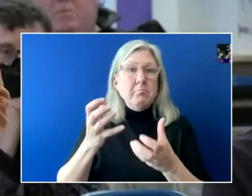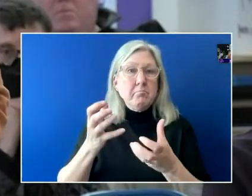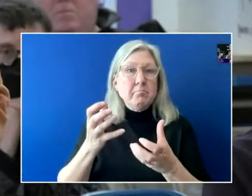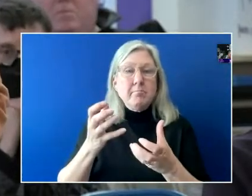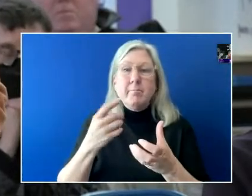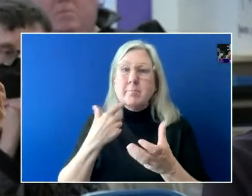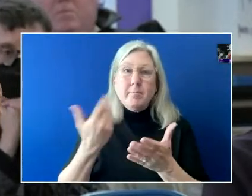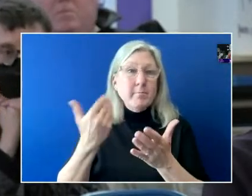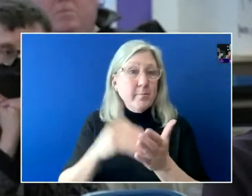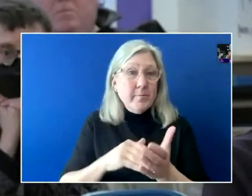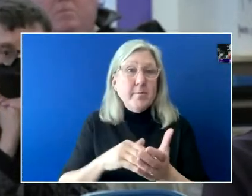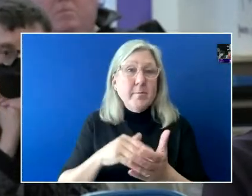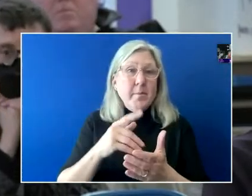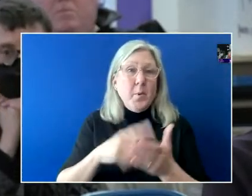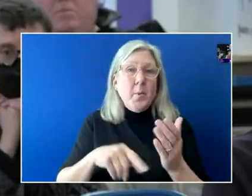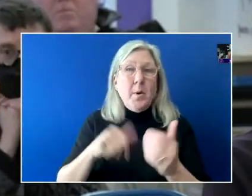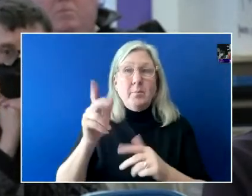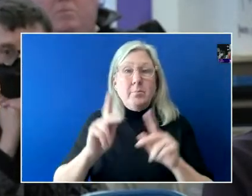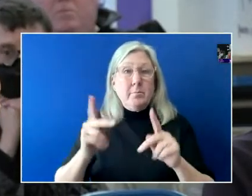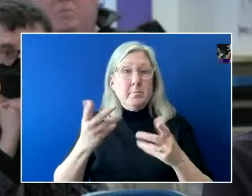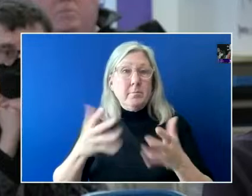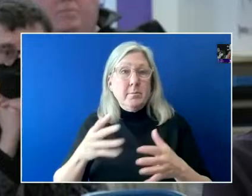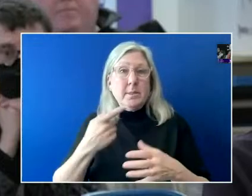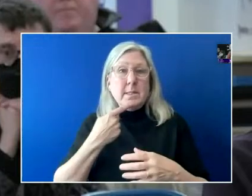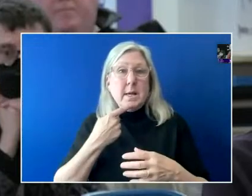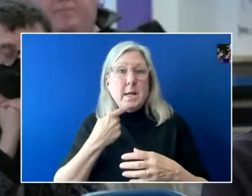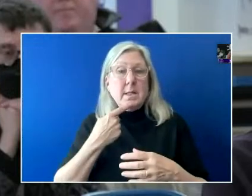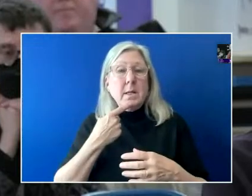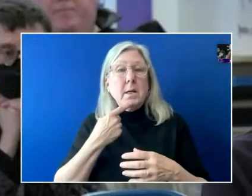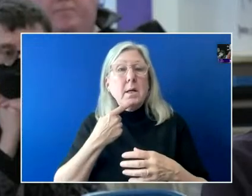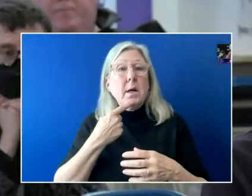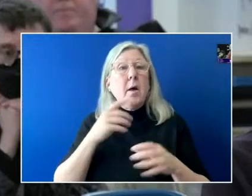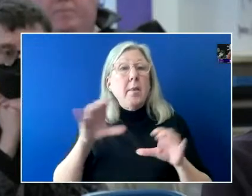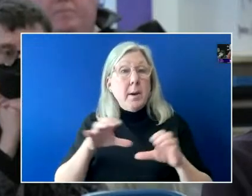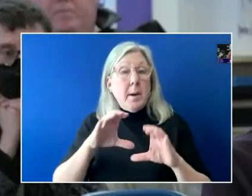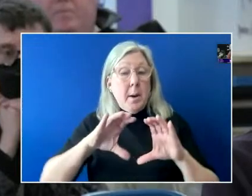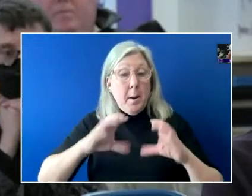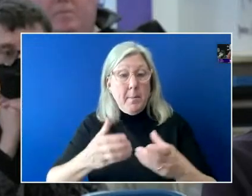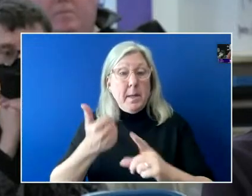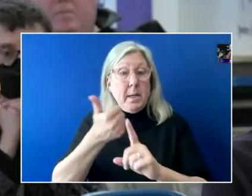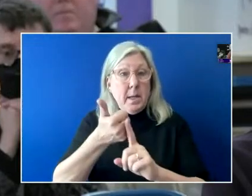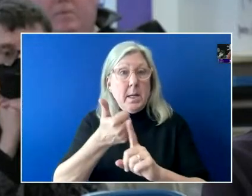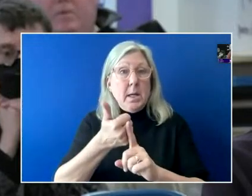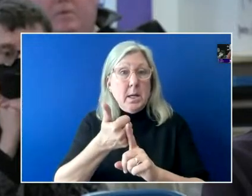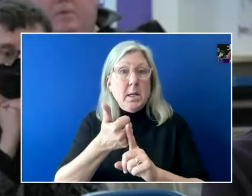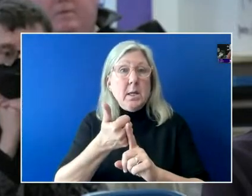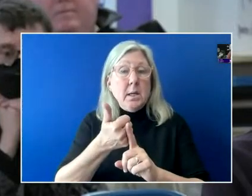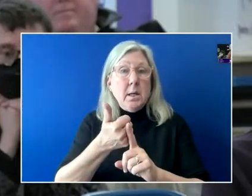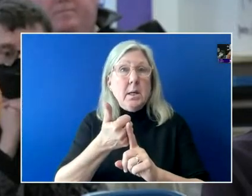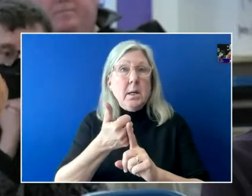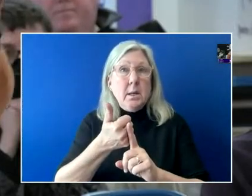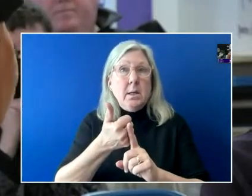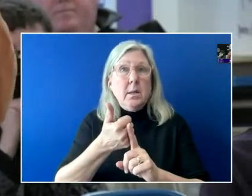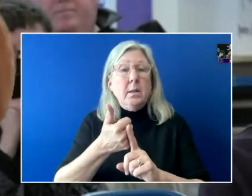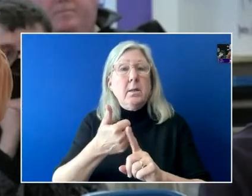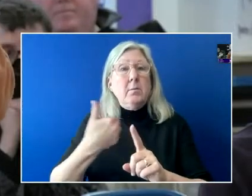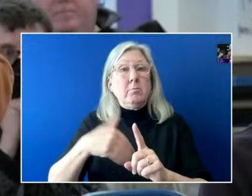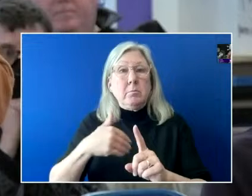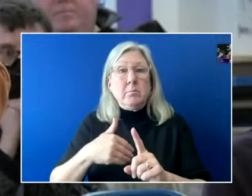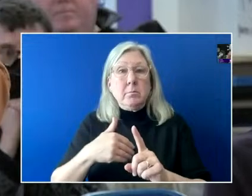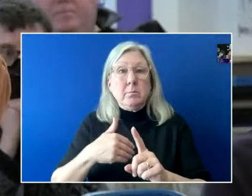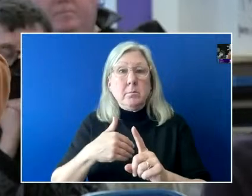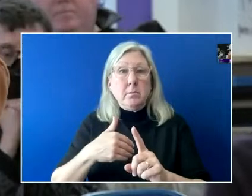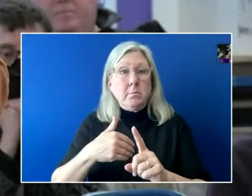the fact that the the committee um does a really uh uh rigorous and a very